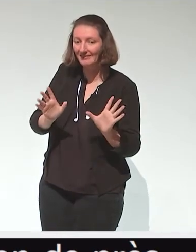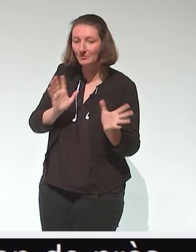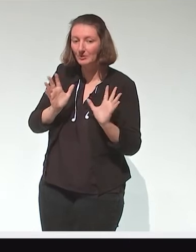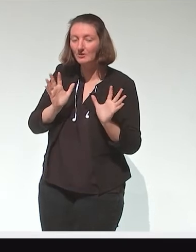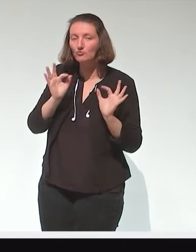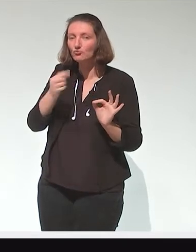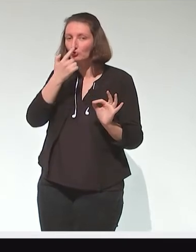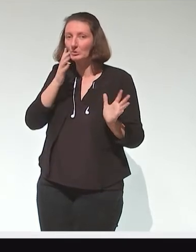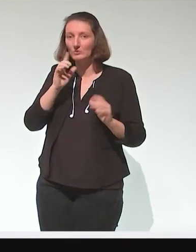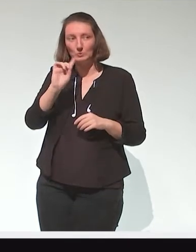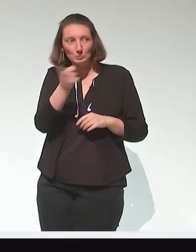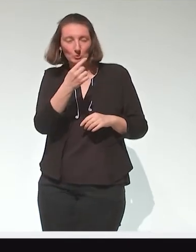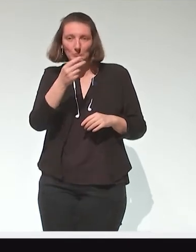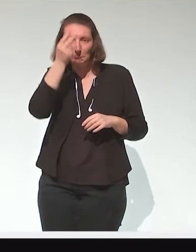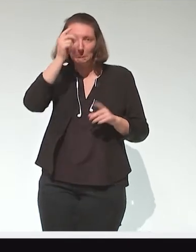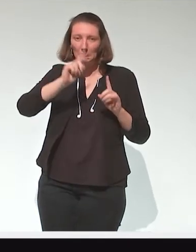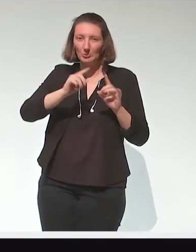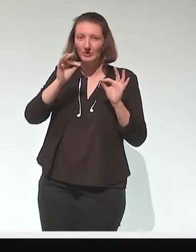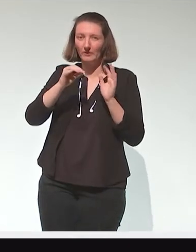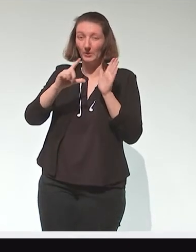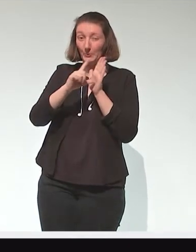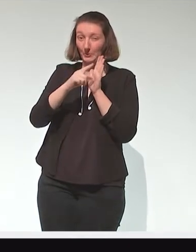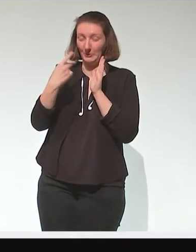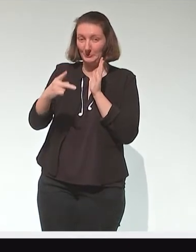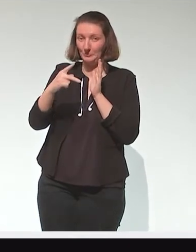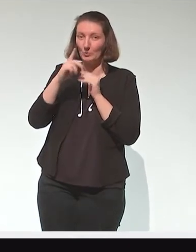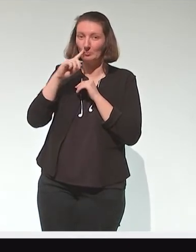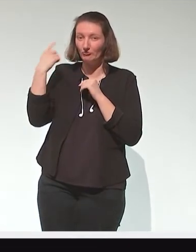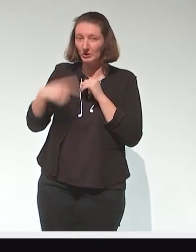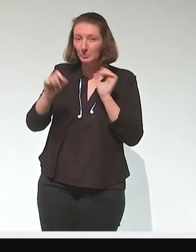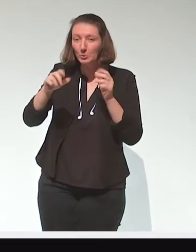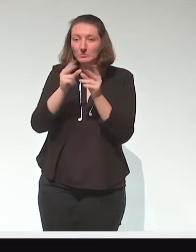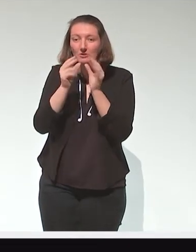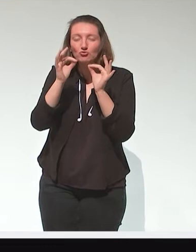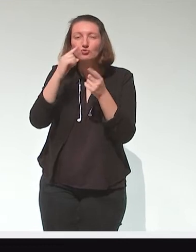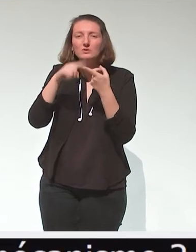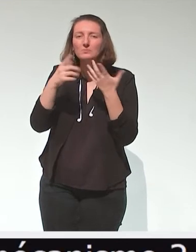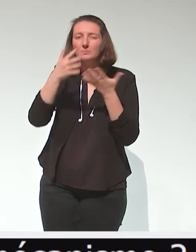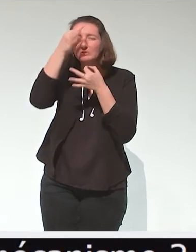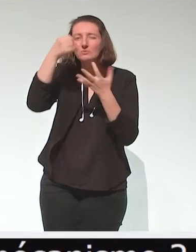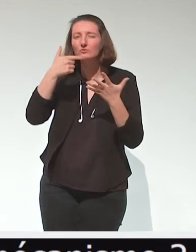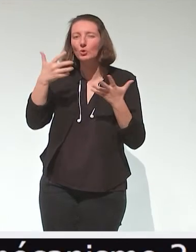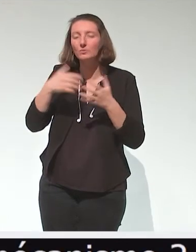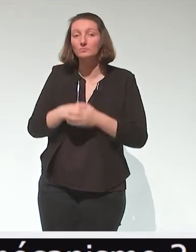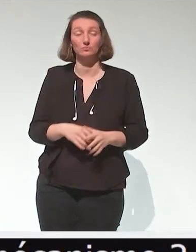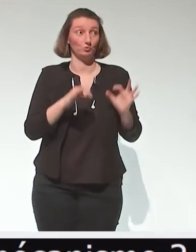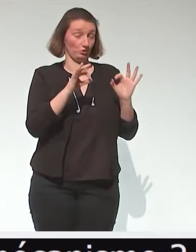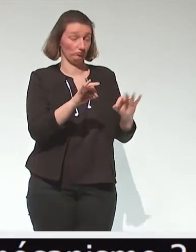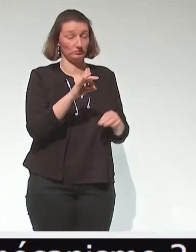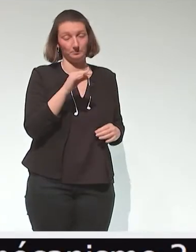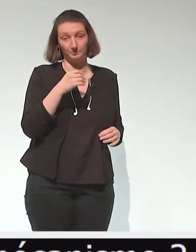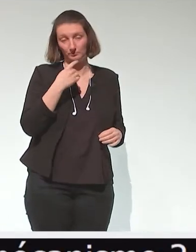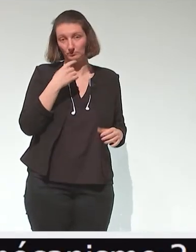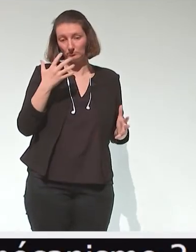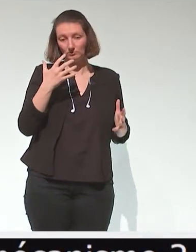don't think everybody understands. Not everybody knows the ins and outs of Belgian legislation. Could you please simply explain what